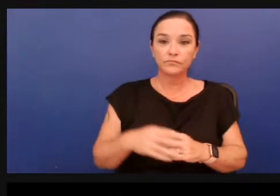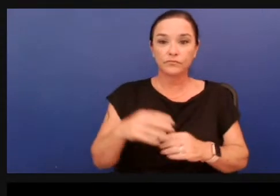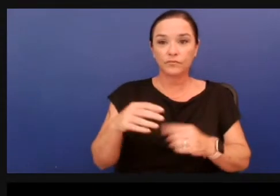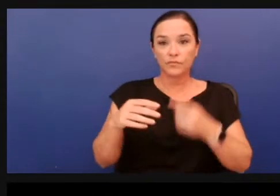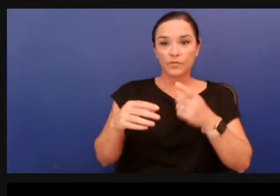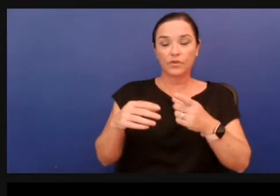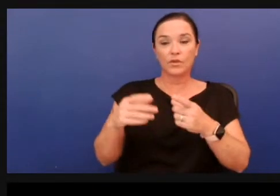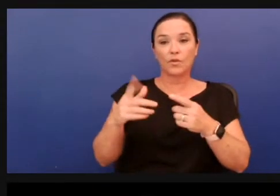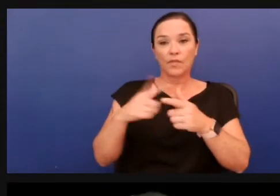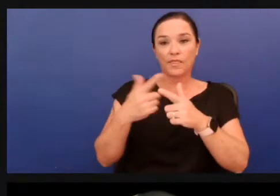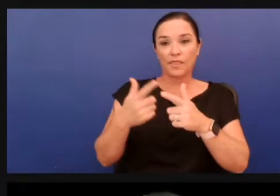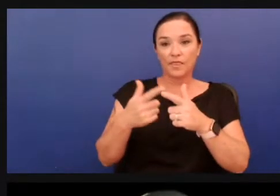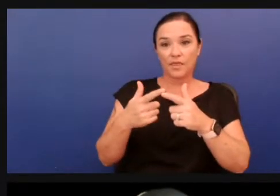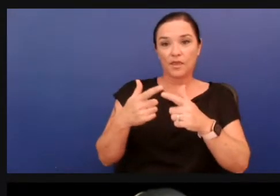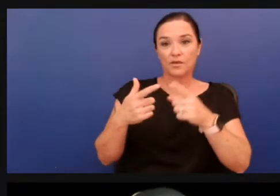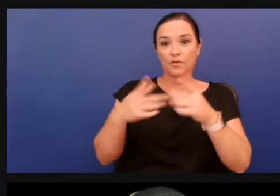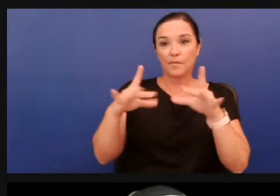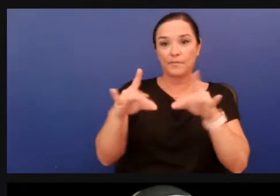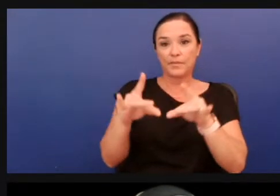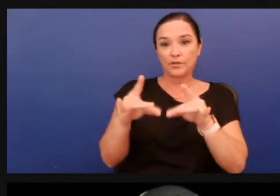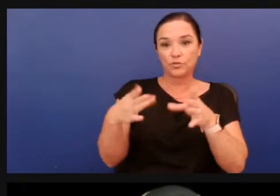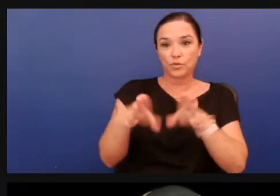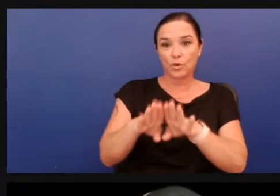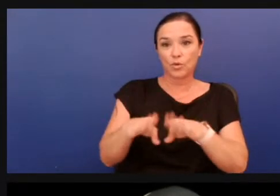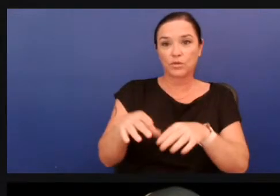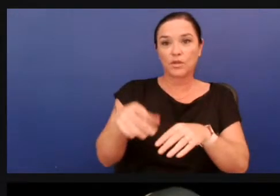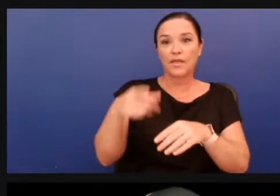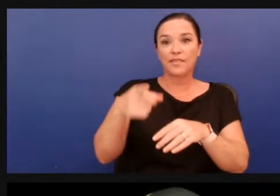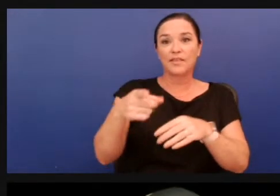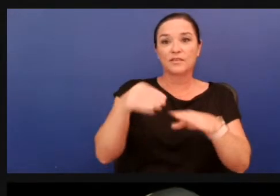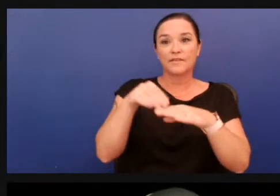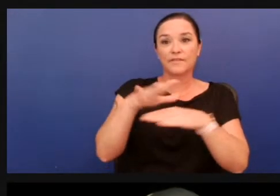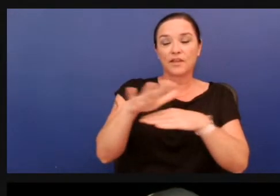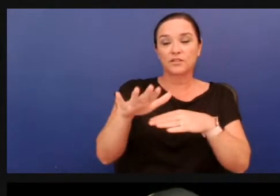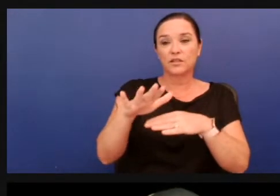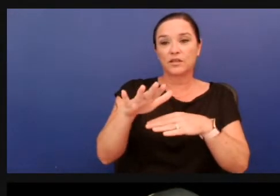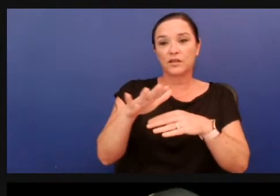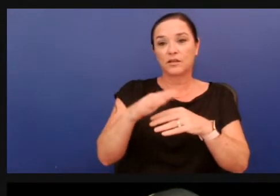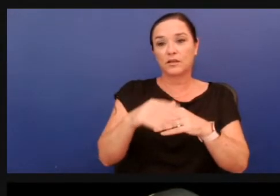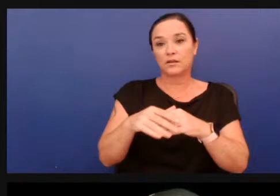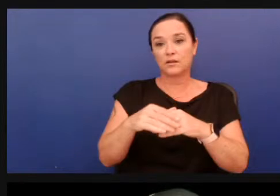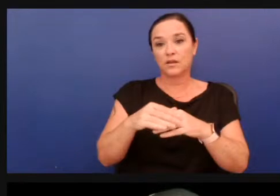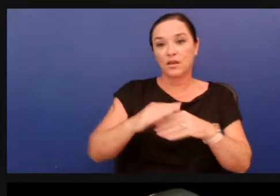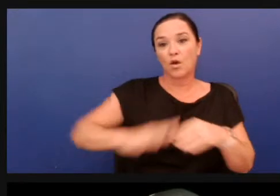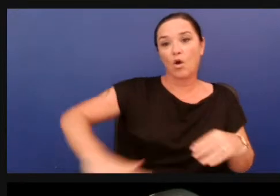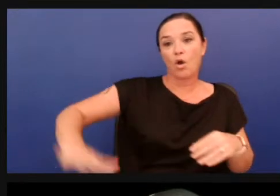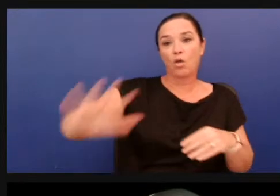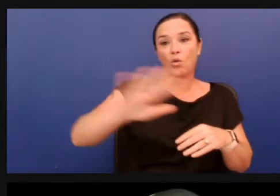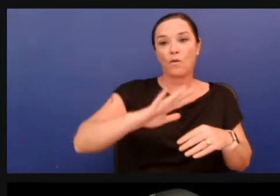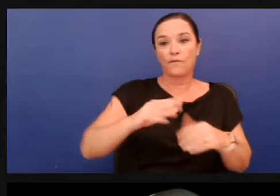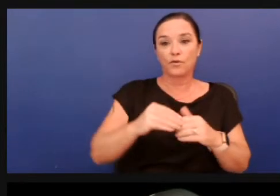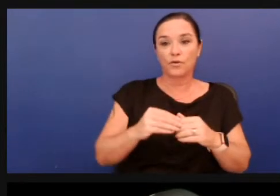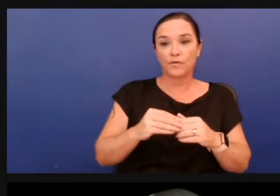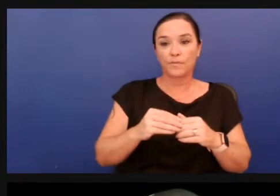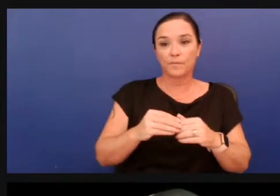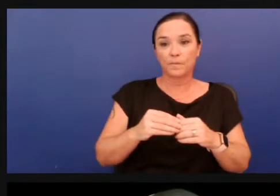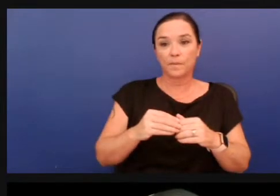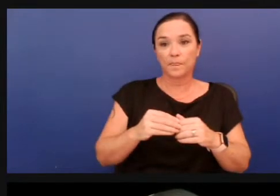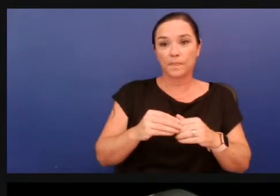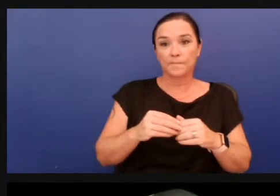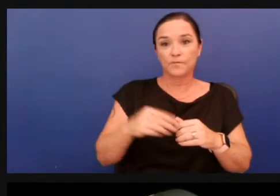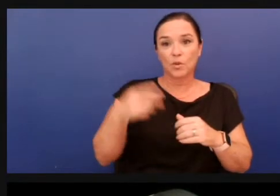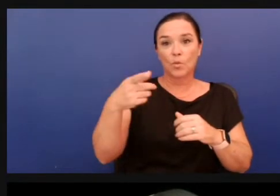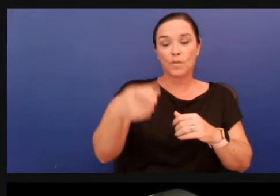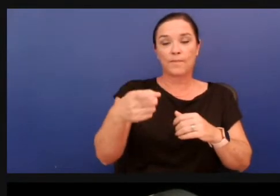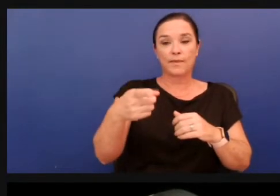closed. But we know that this event affected all the way to here. So affected the coast all the way down here. So this has a chance